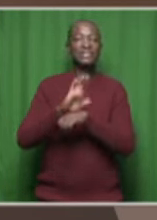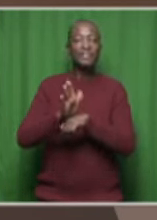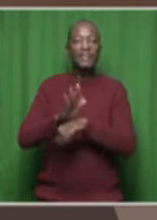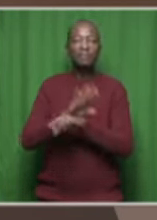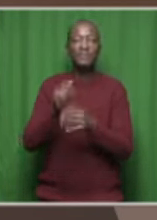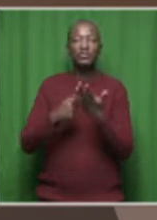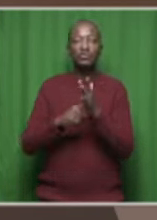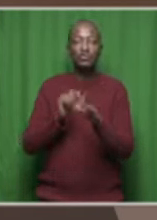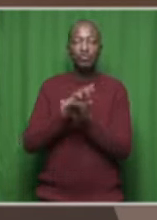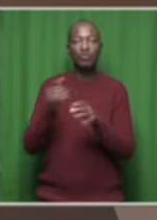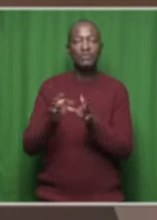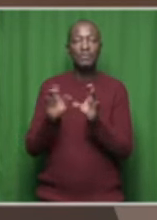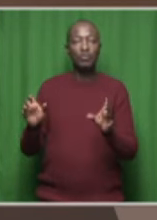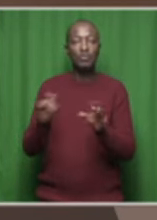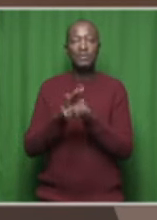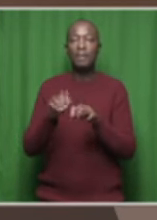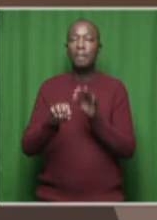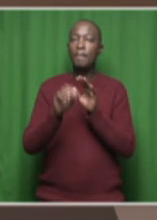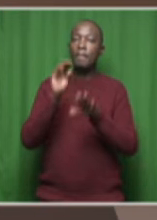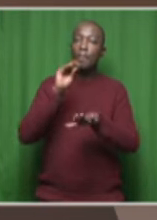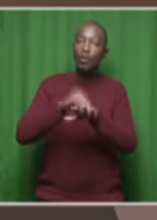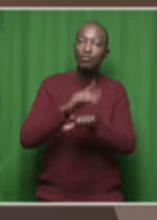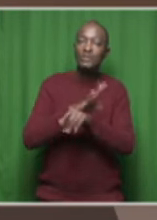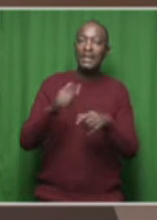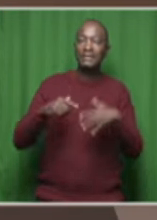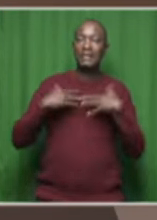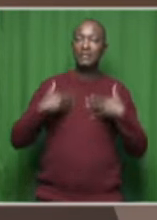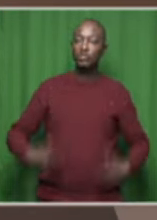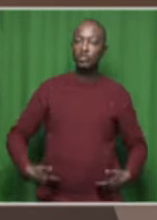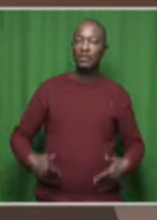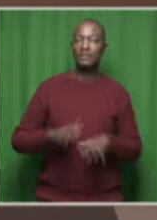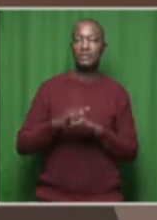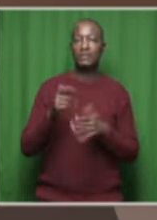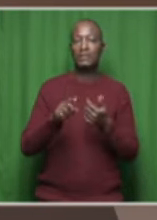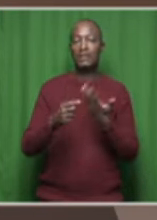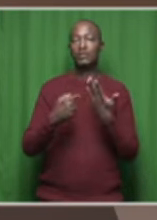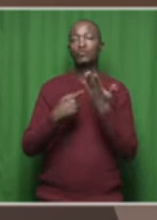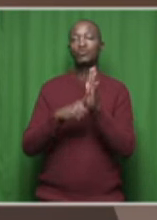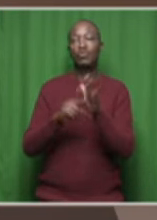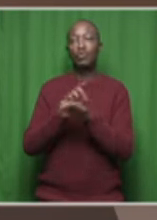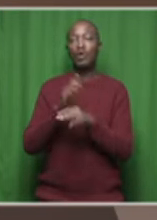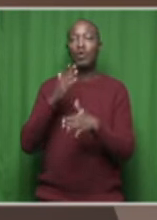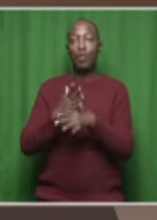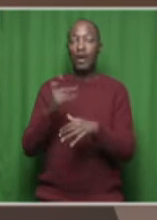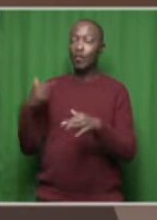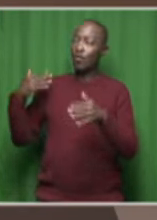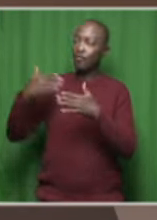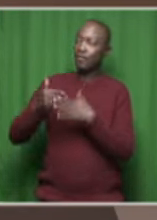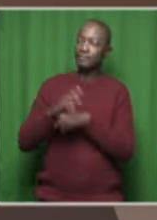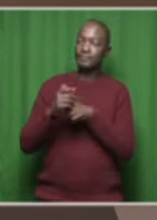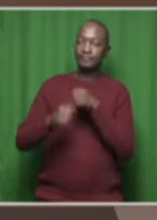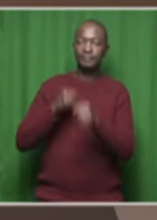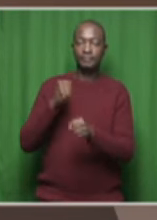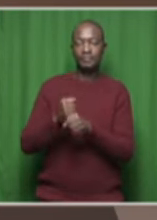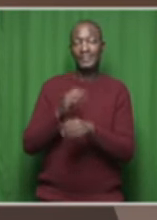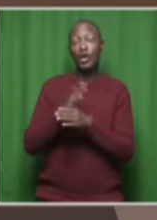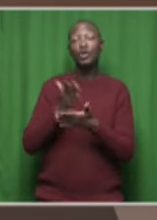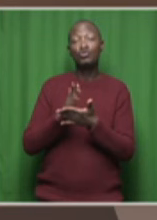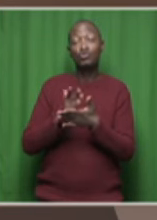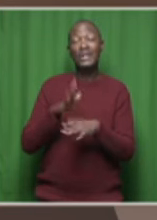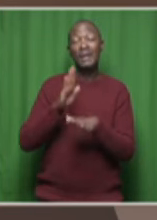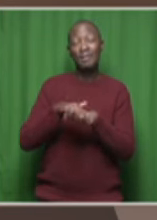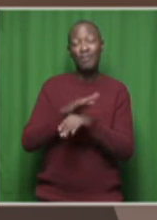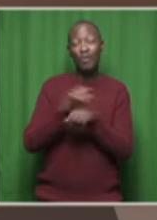and political posters, stickers and T-shirts that reflect their work over the years. To share more on this